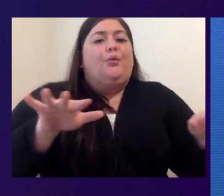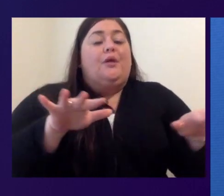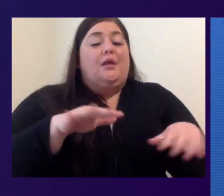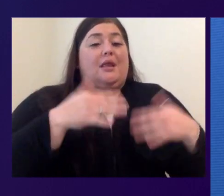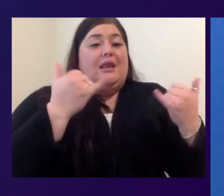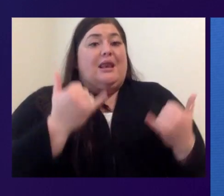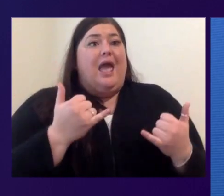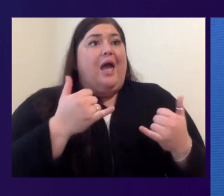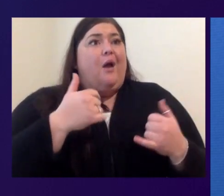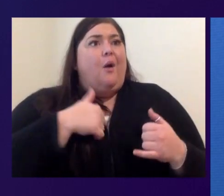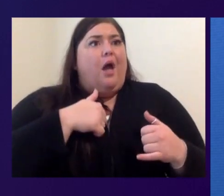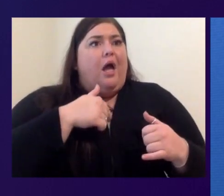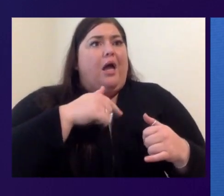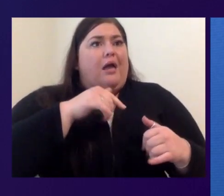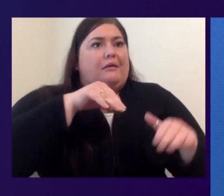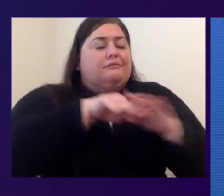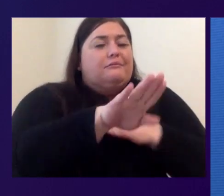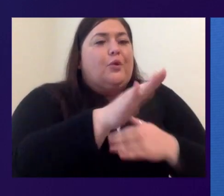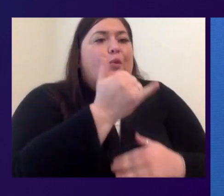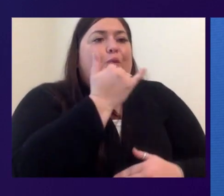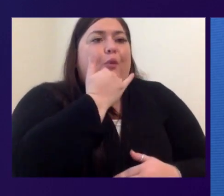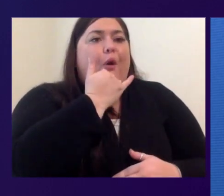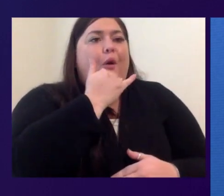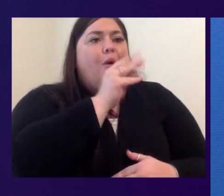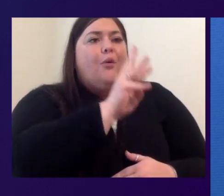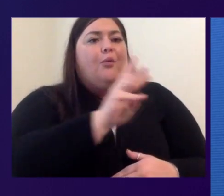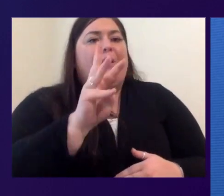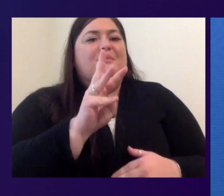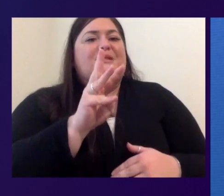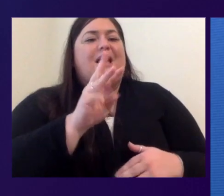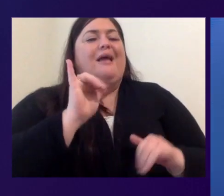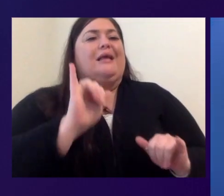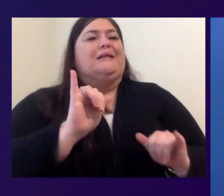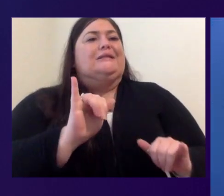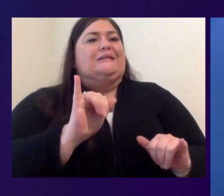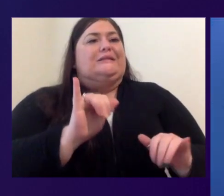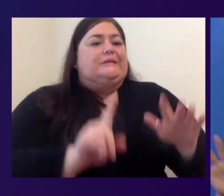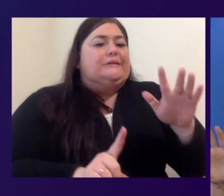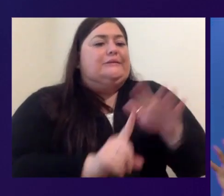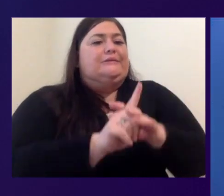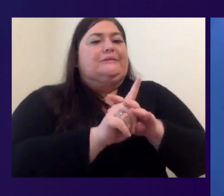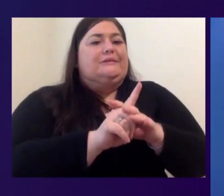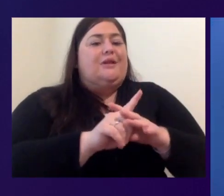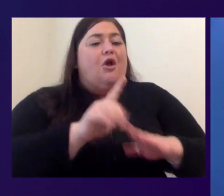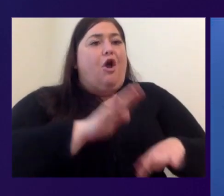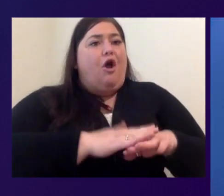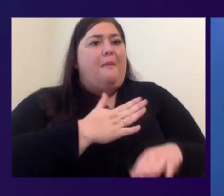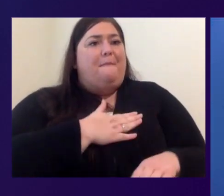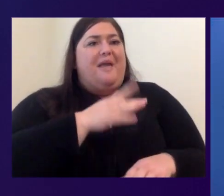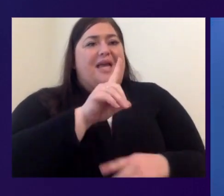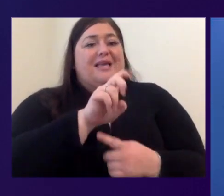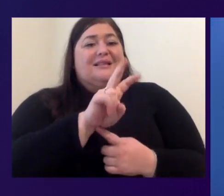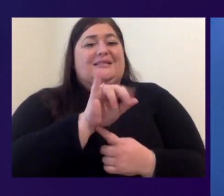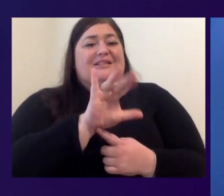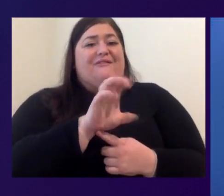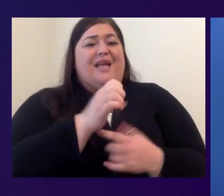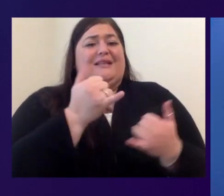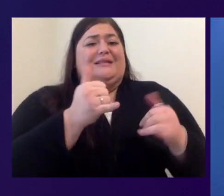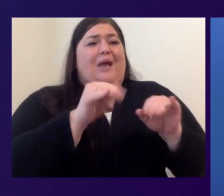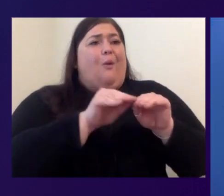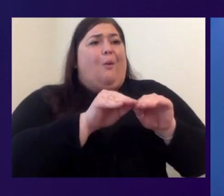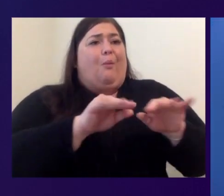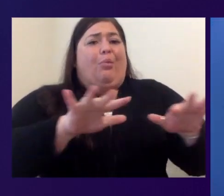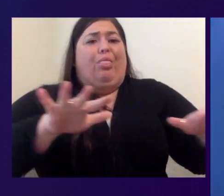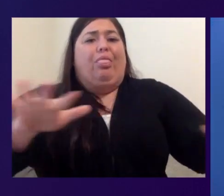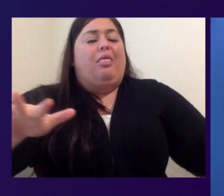I've stumbled into the wrong site, and now there's malware on my machine. And oh, by the way, I'm also connected to my corporate network, and it's spreading like wildfire. It's all very much isolated